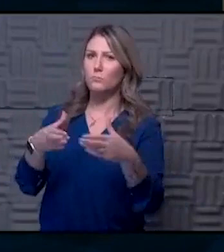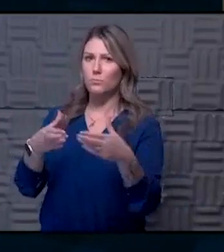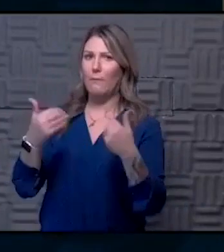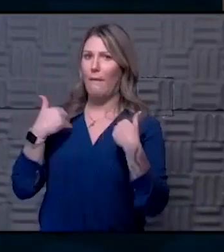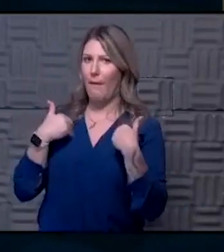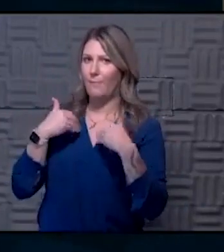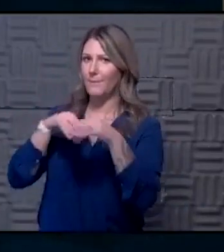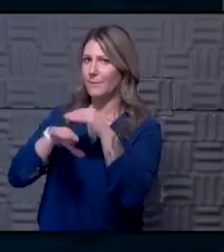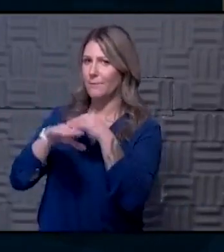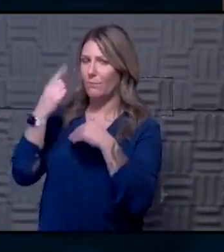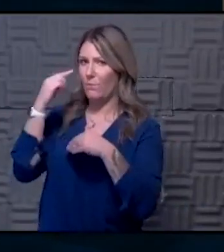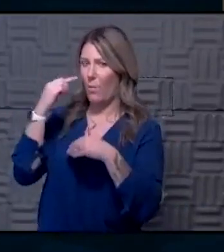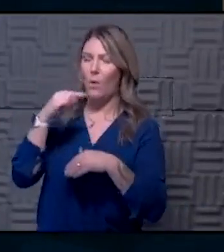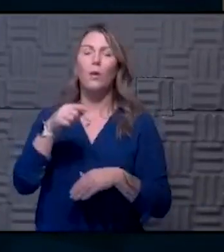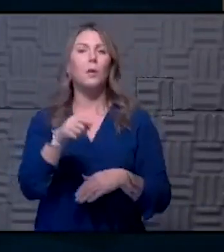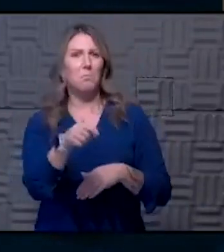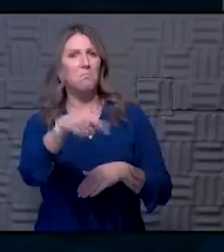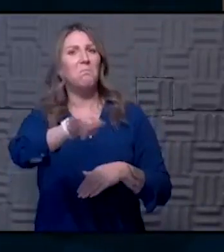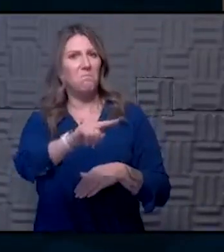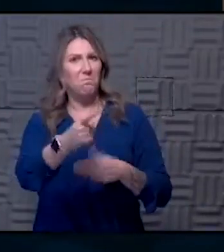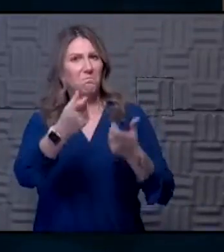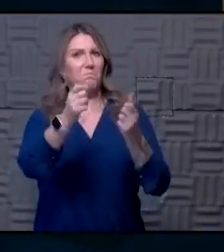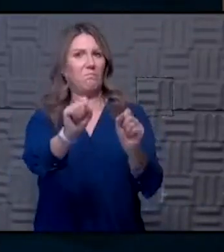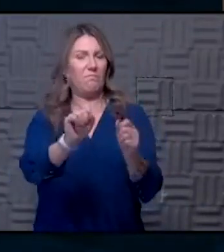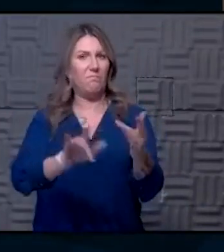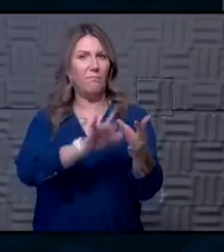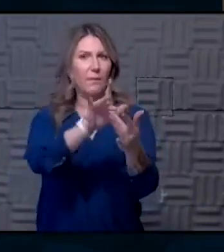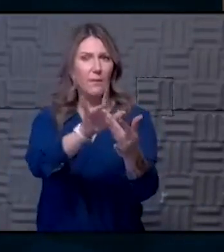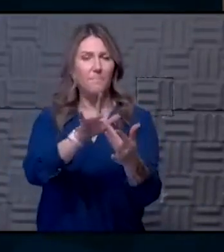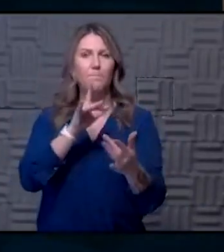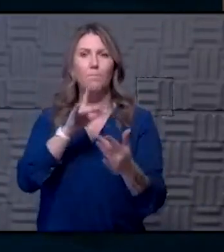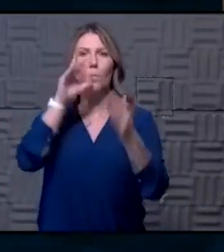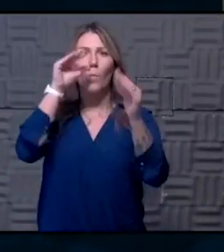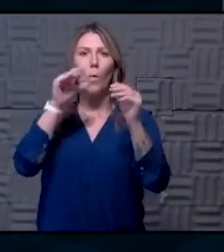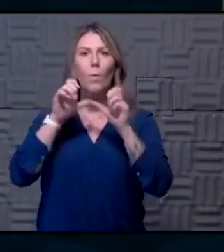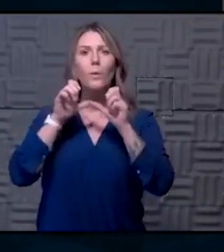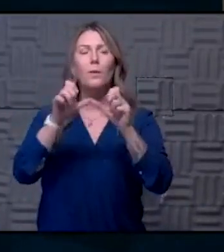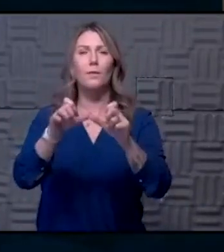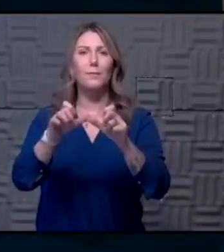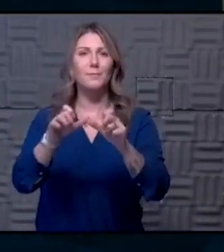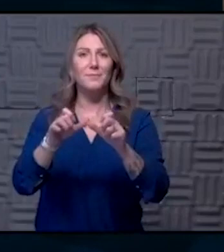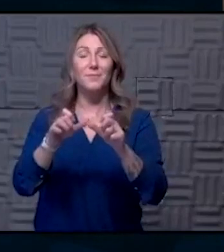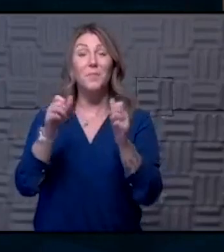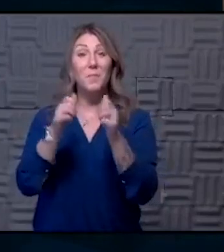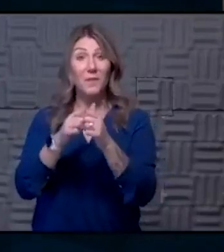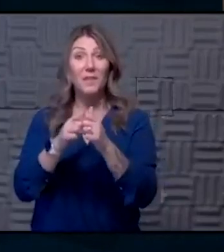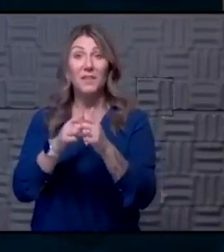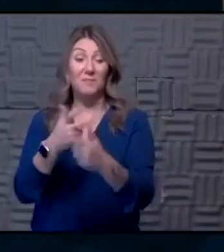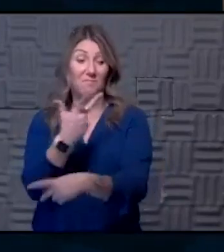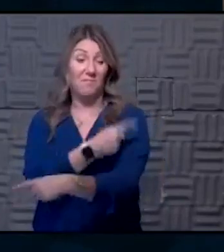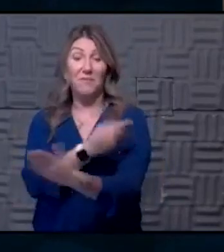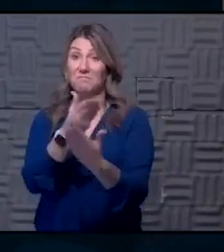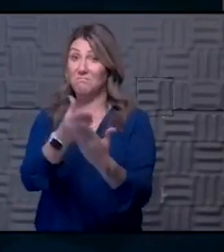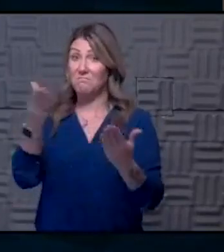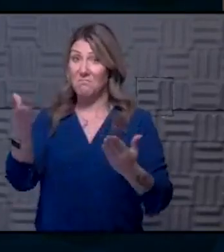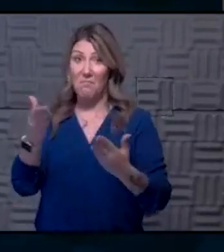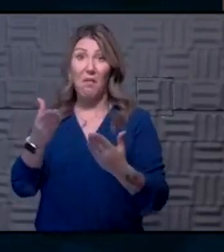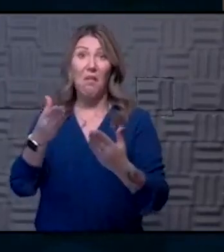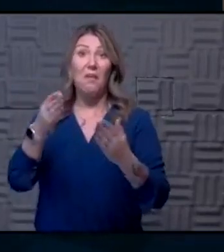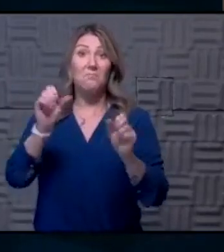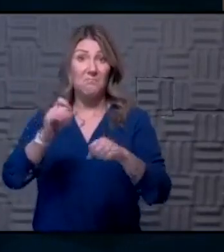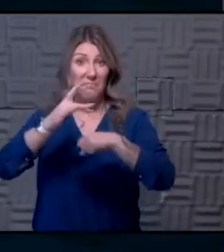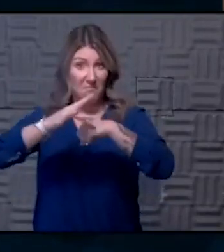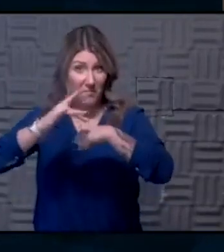have. We're hoping to be able to continue, as long as the vaccine supply is available, continue to